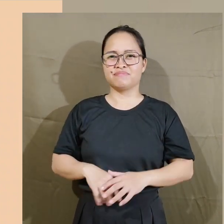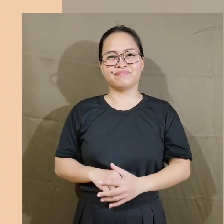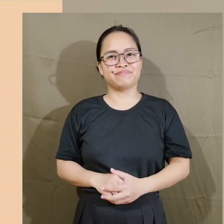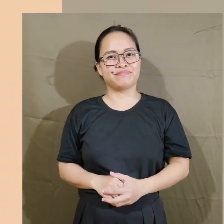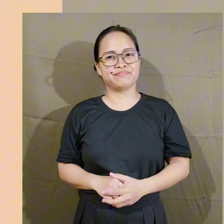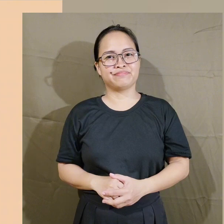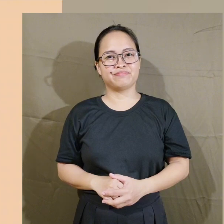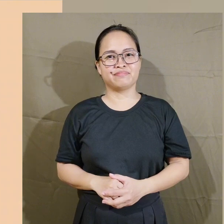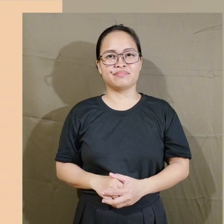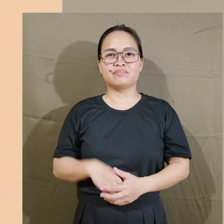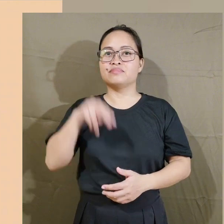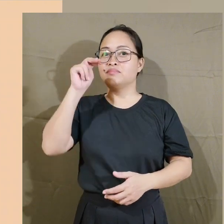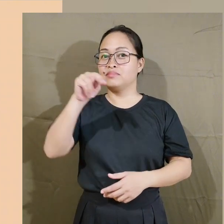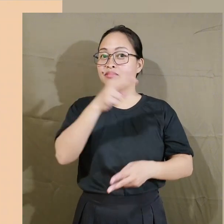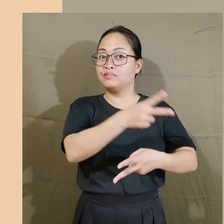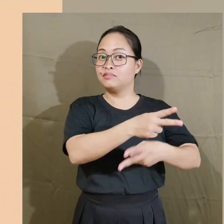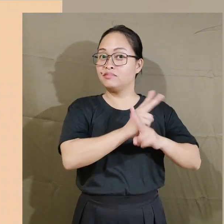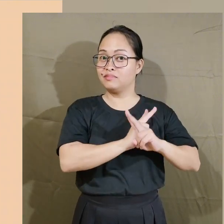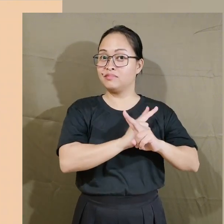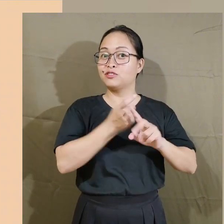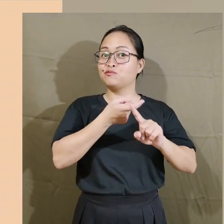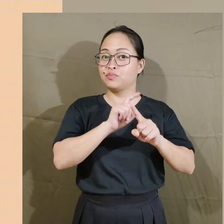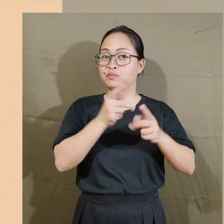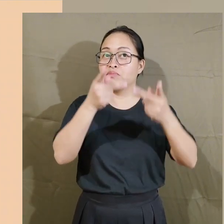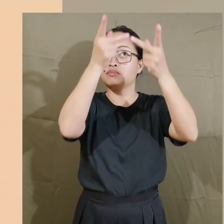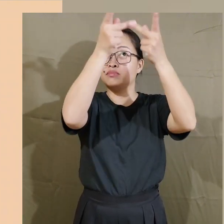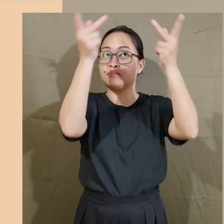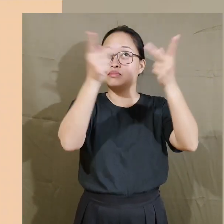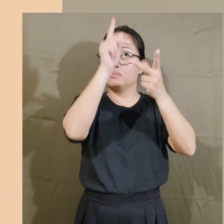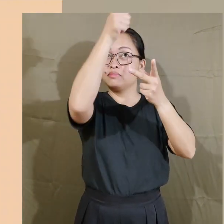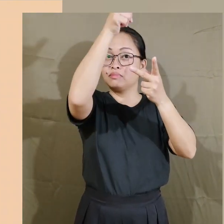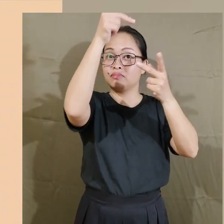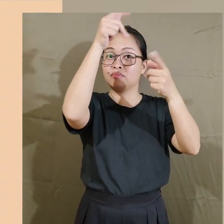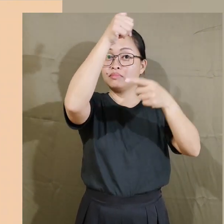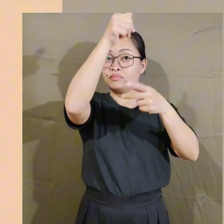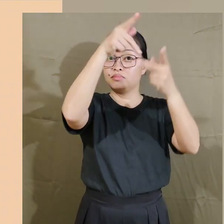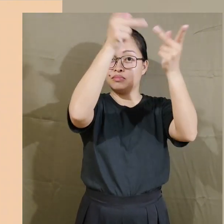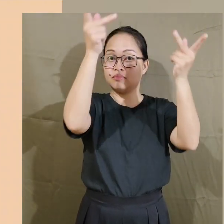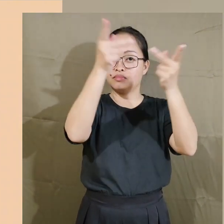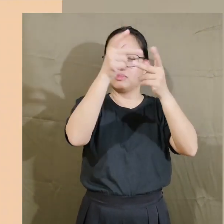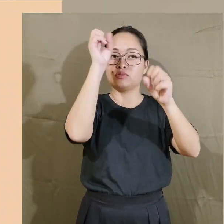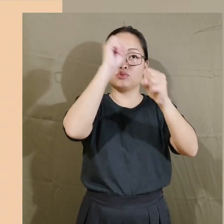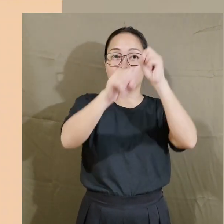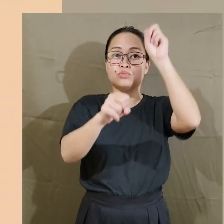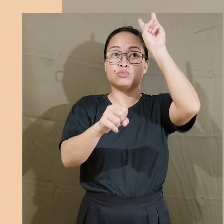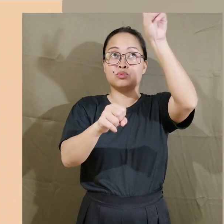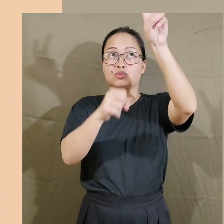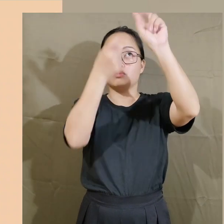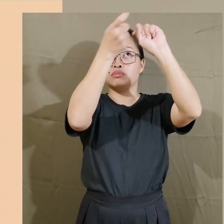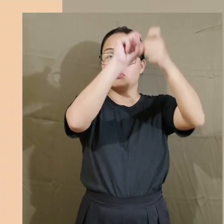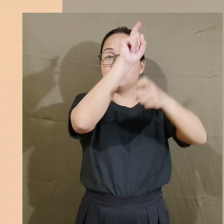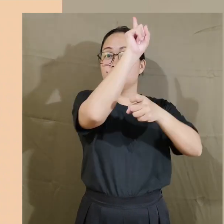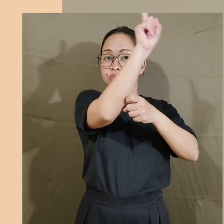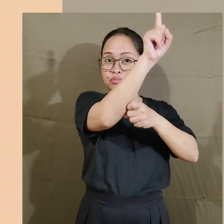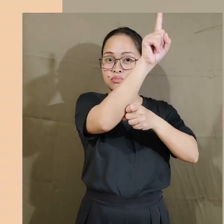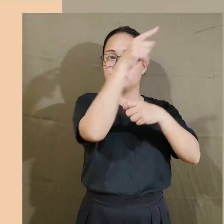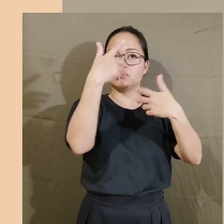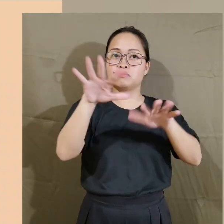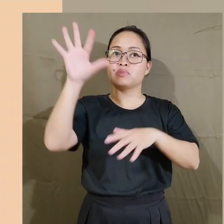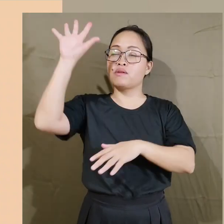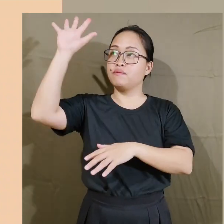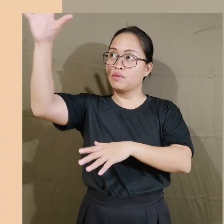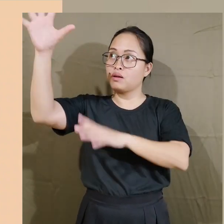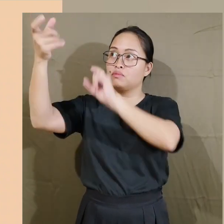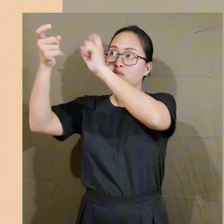possible, so we need to borrow from tens place. So 2 becomes 1 and